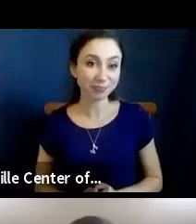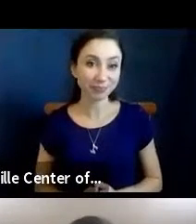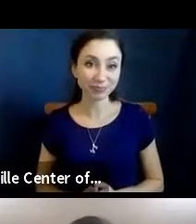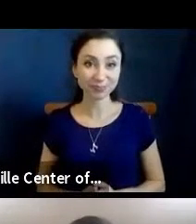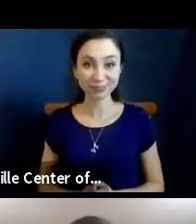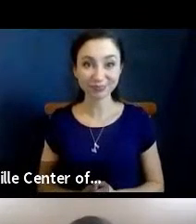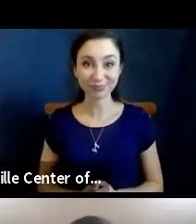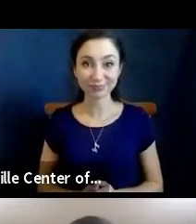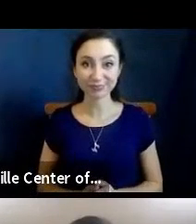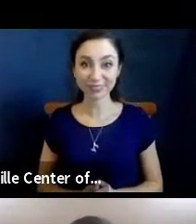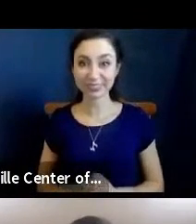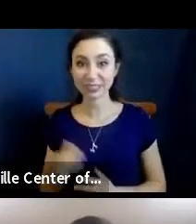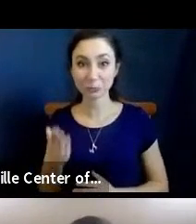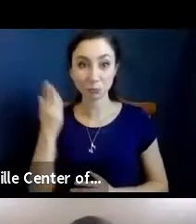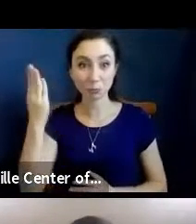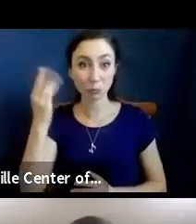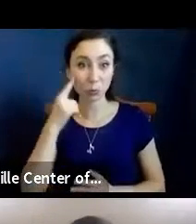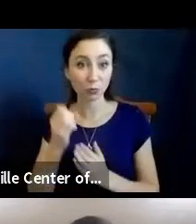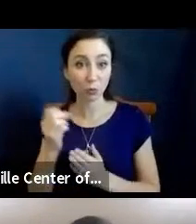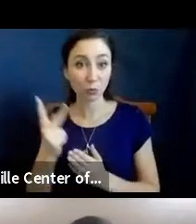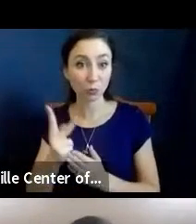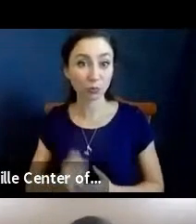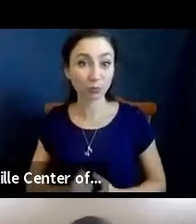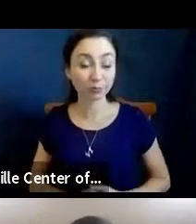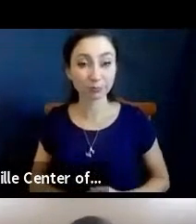Do I hear a motion?